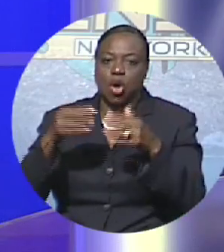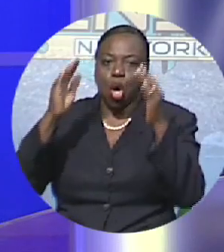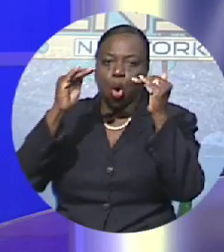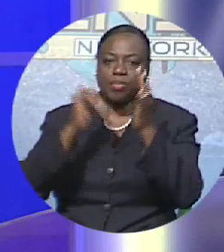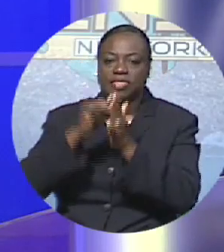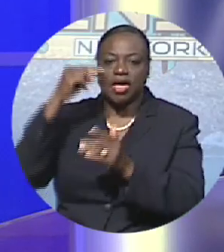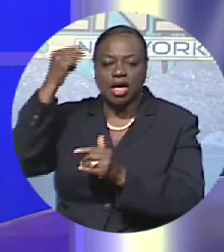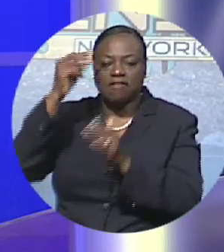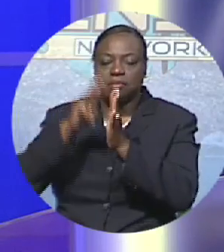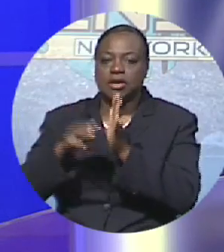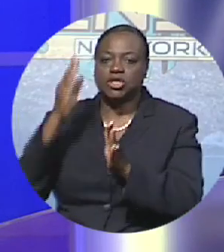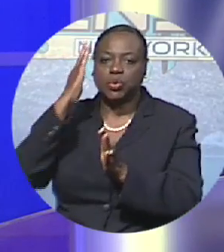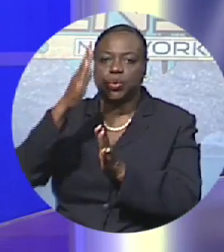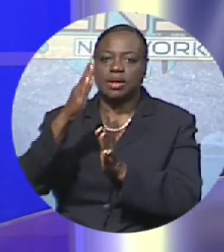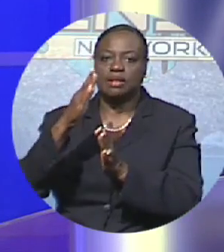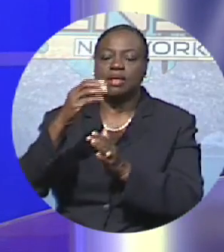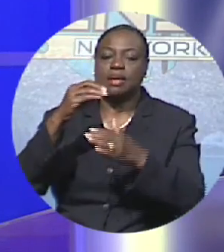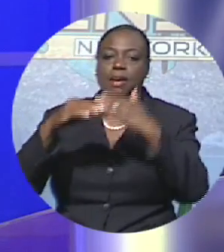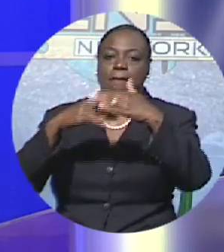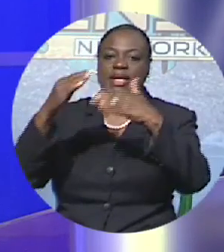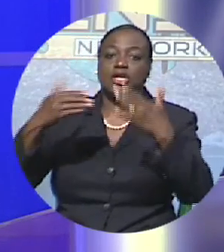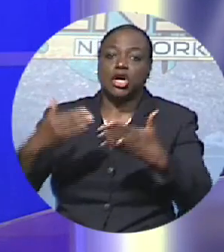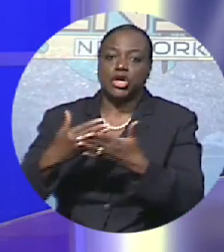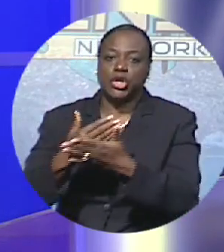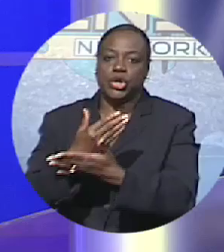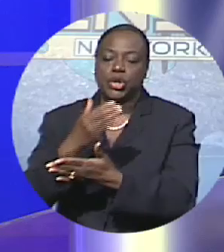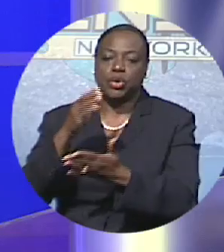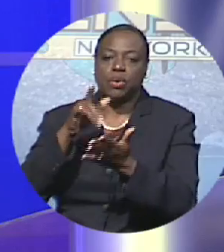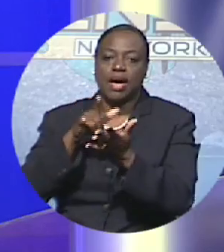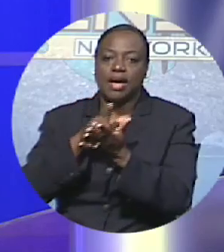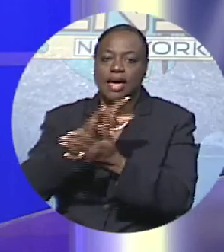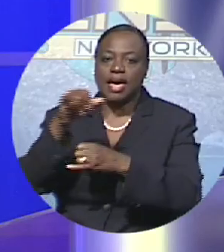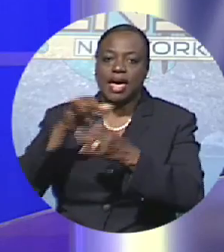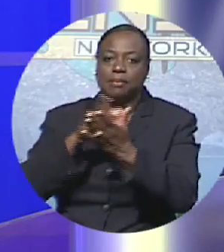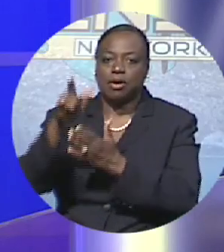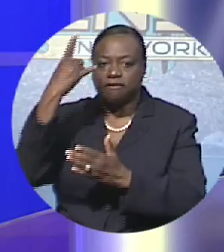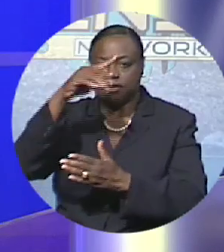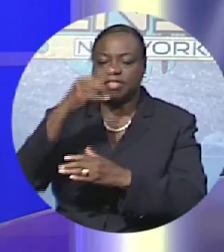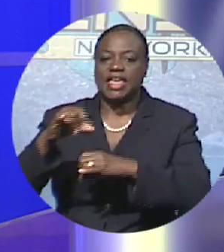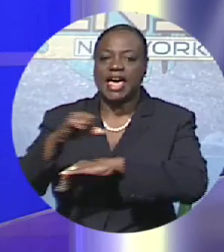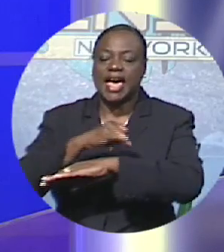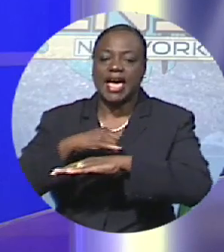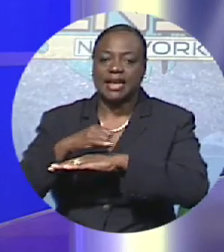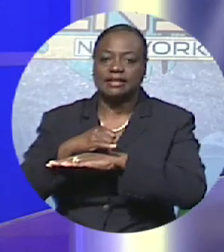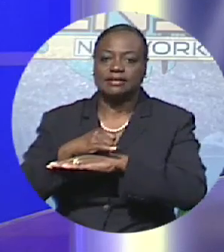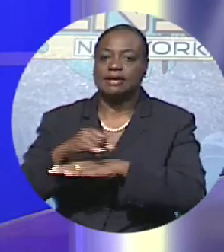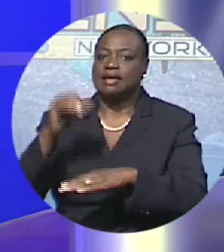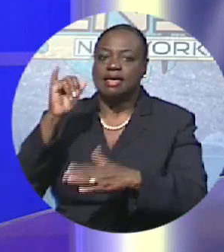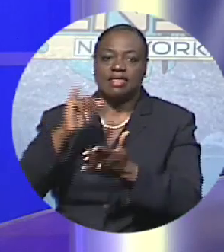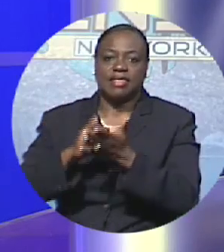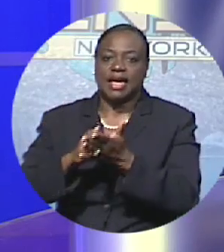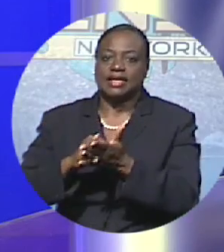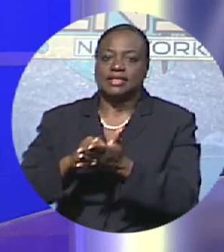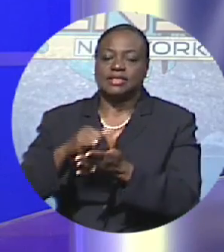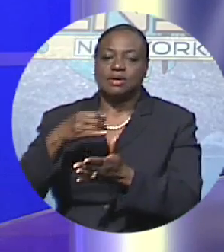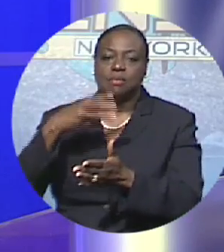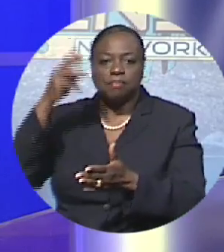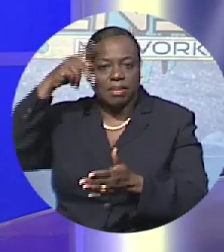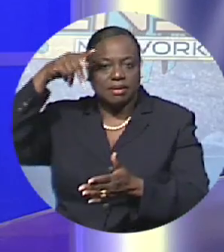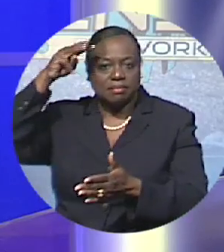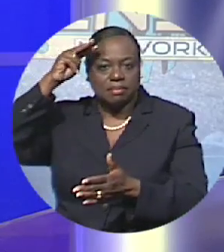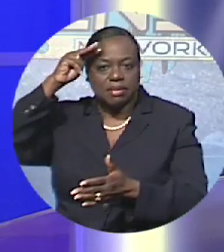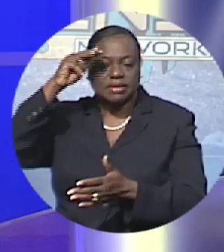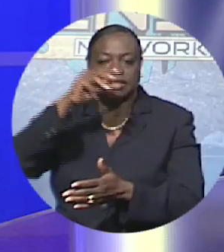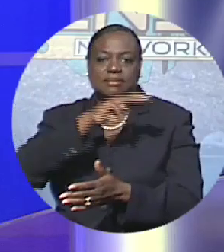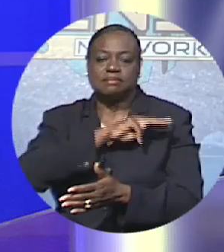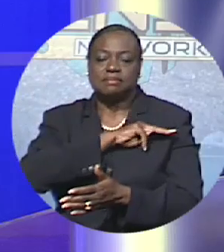would construct a new state-of-the-art airport for the country's most southern island. That call has not fallen on deaf ears, as Prime Minister Perry Christie